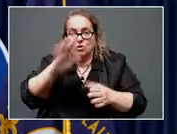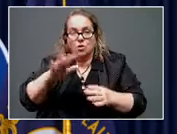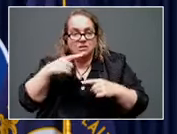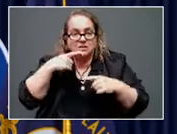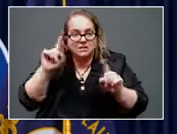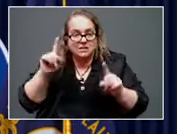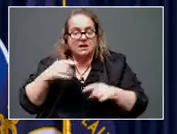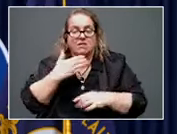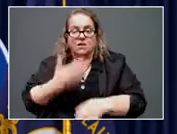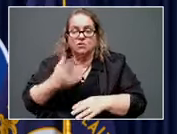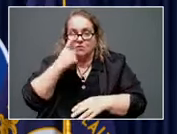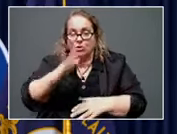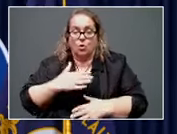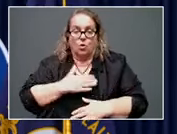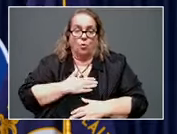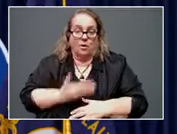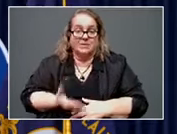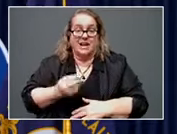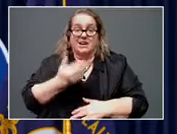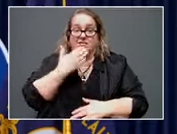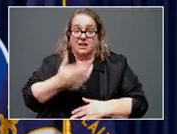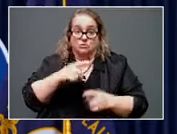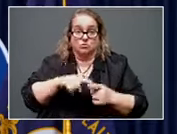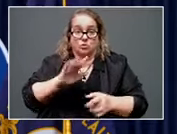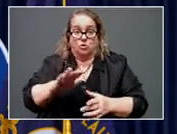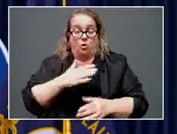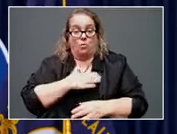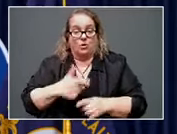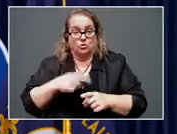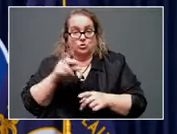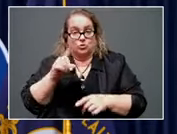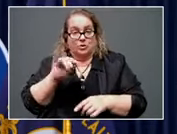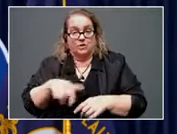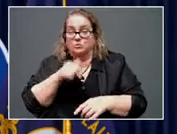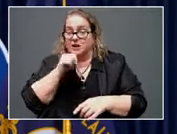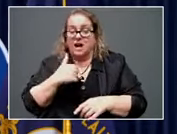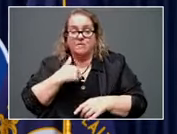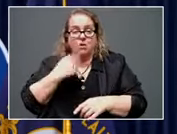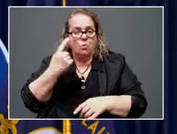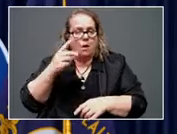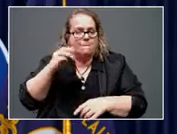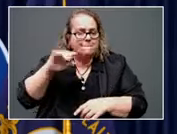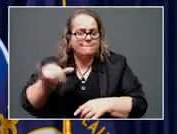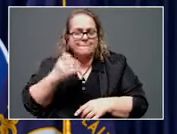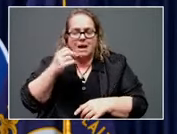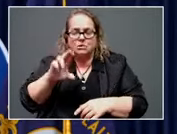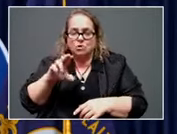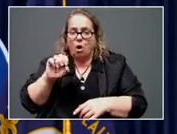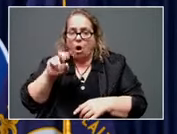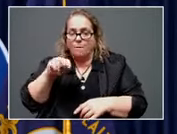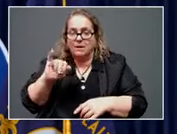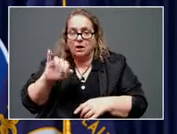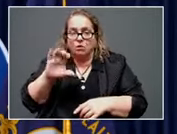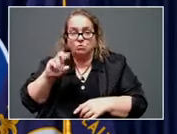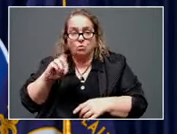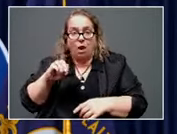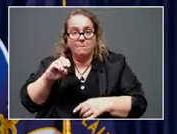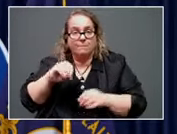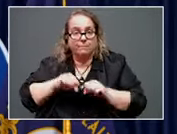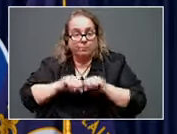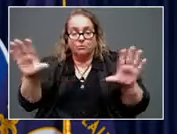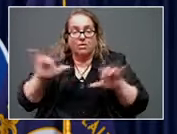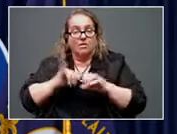willingness to do this. We didn't have one major Omicron outbreak that required us to stop providing a service for